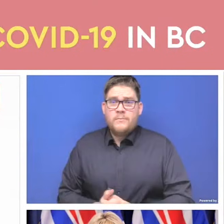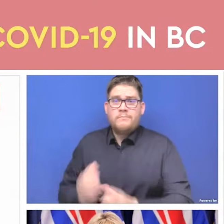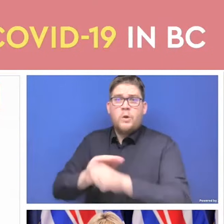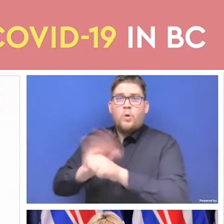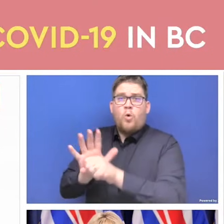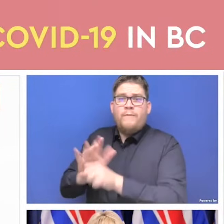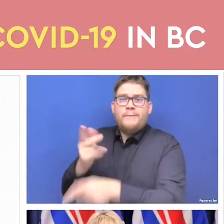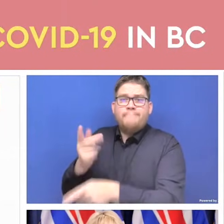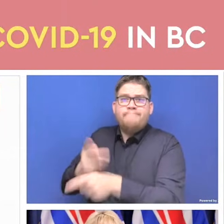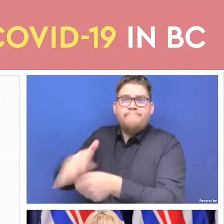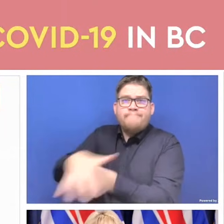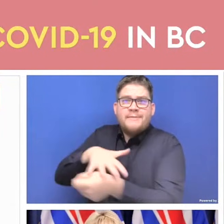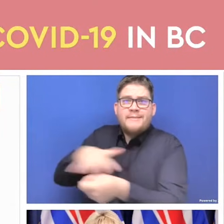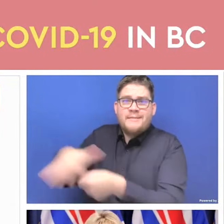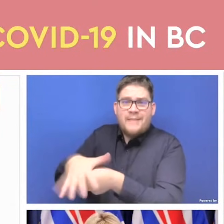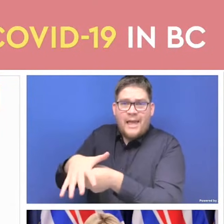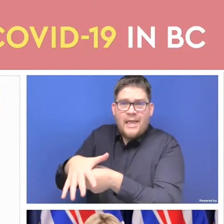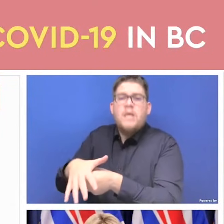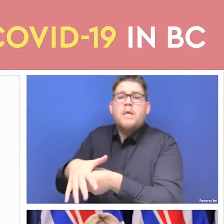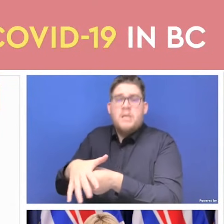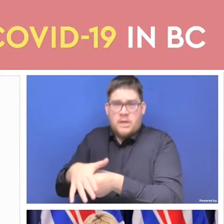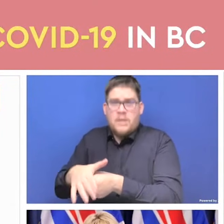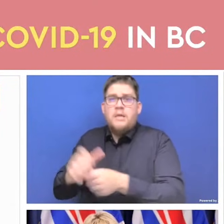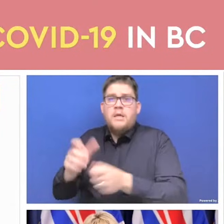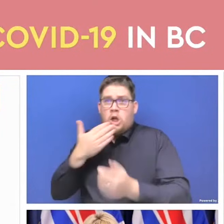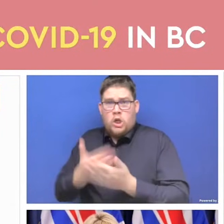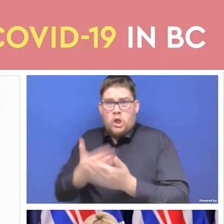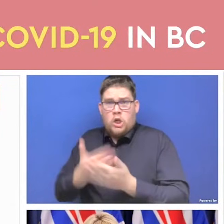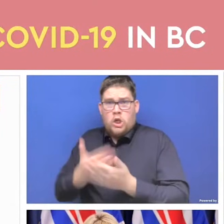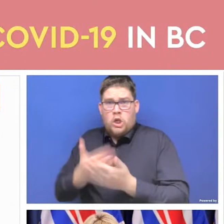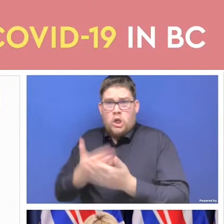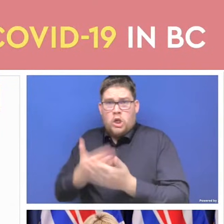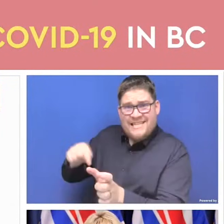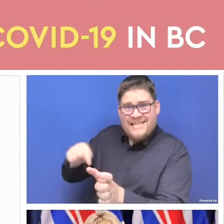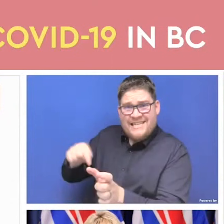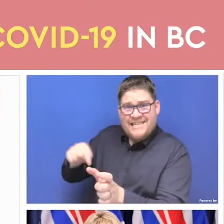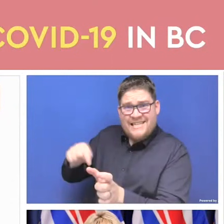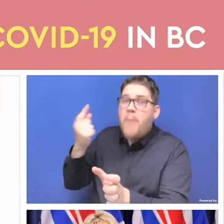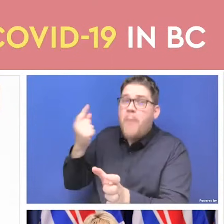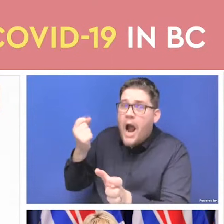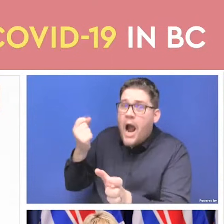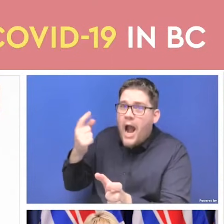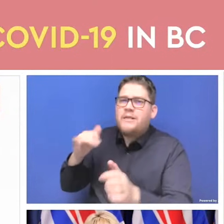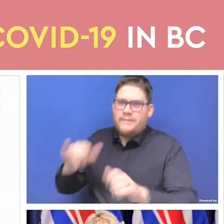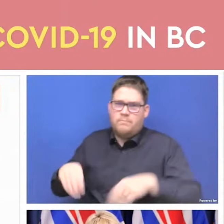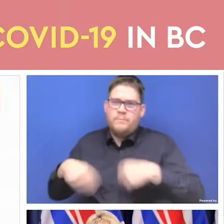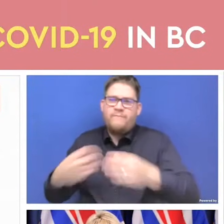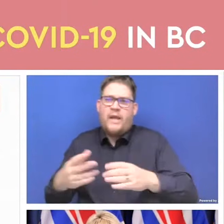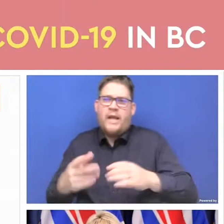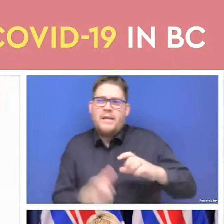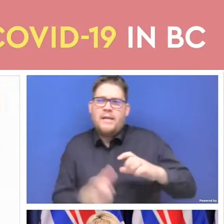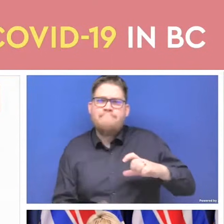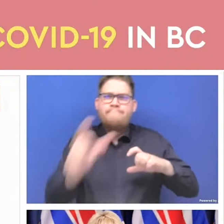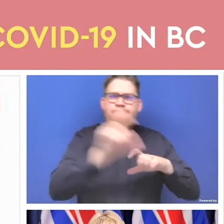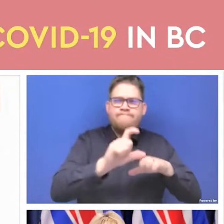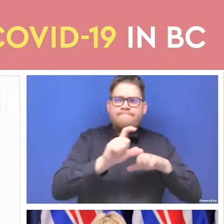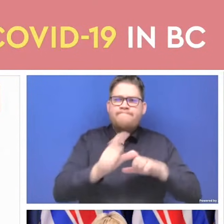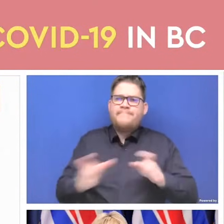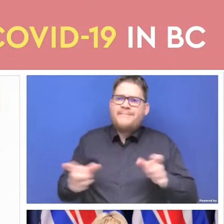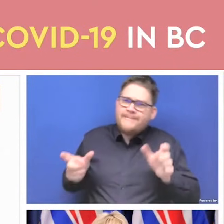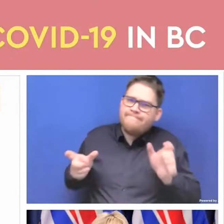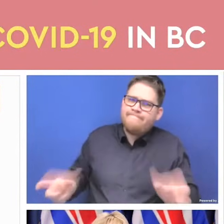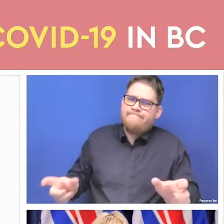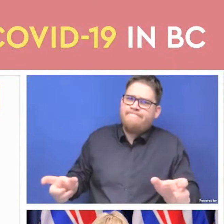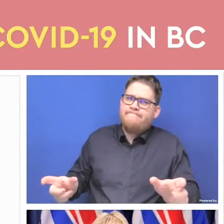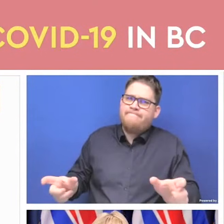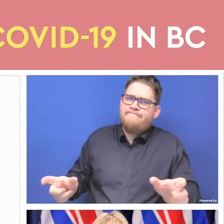have a severe illness, it can be very disruptive to our healthcare system, which is stretched as it is at this time, but